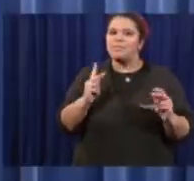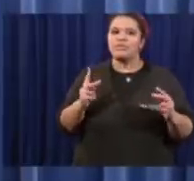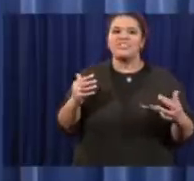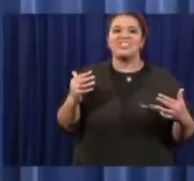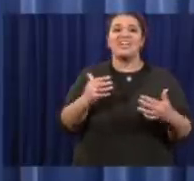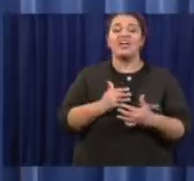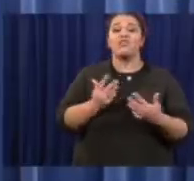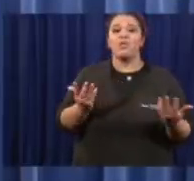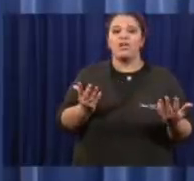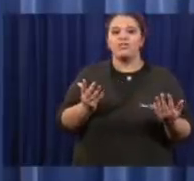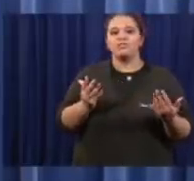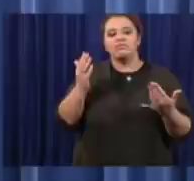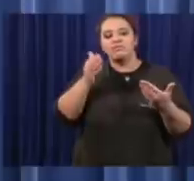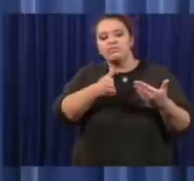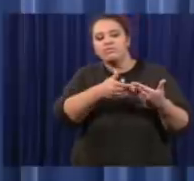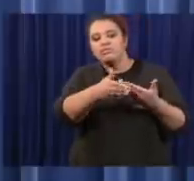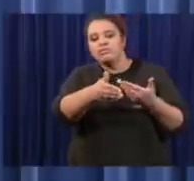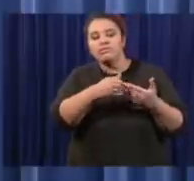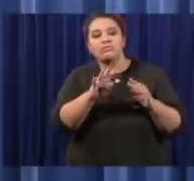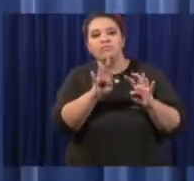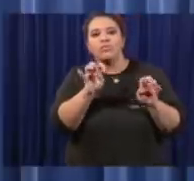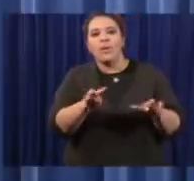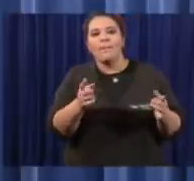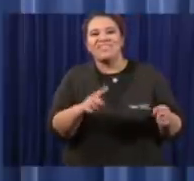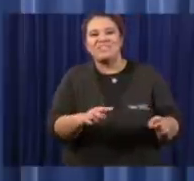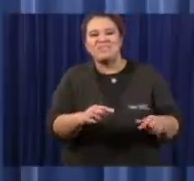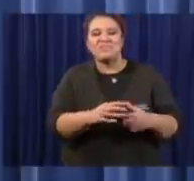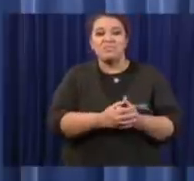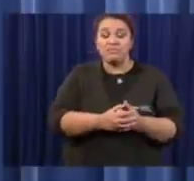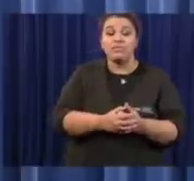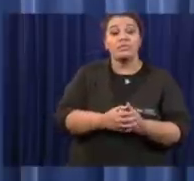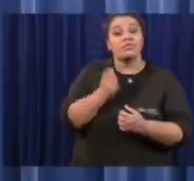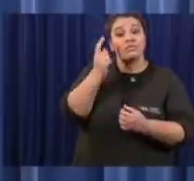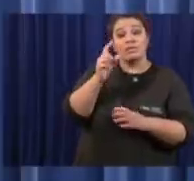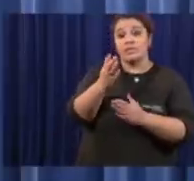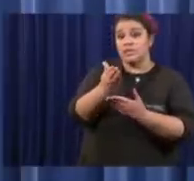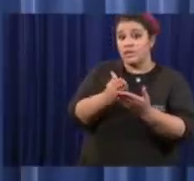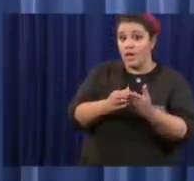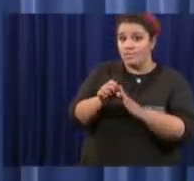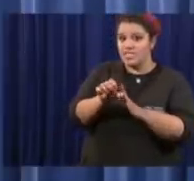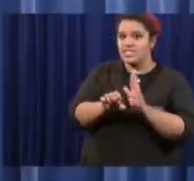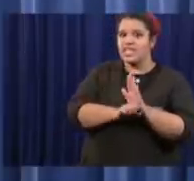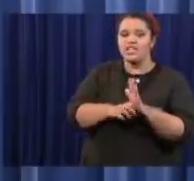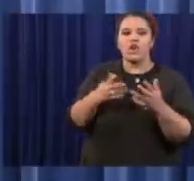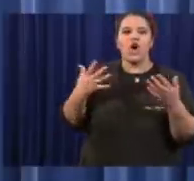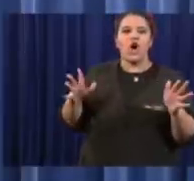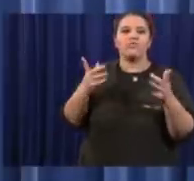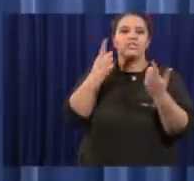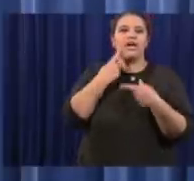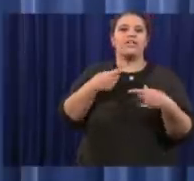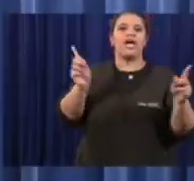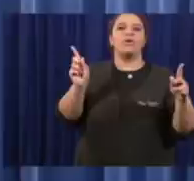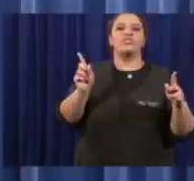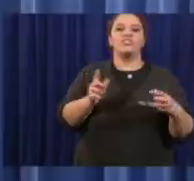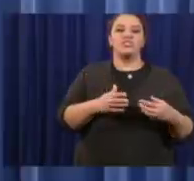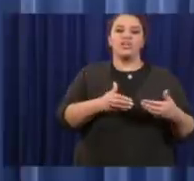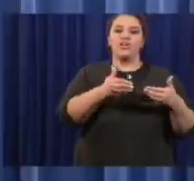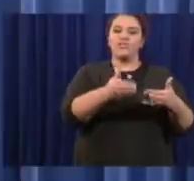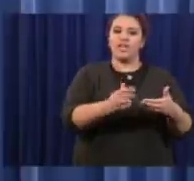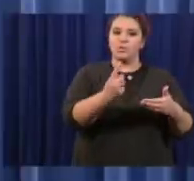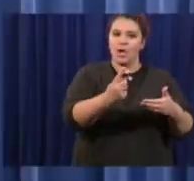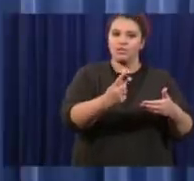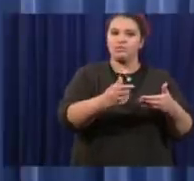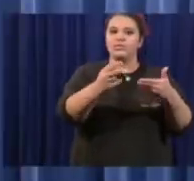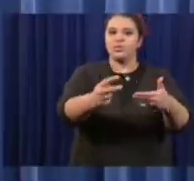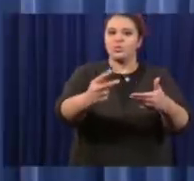have chosen to release multiple phases of their plan, kind of giving something for people to look forward to. Why was the decision